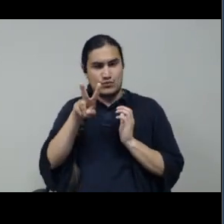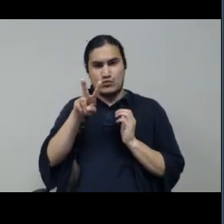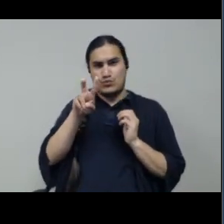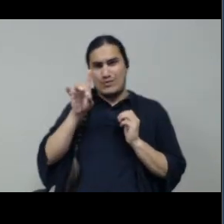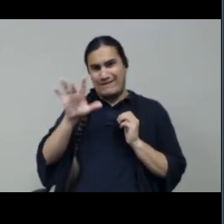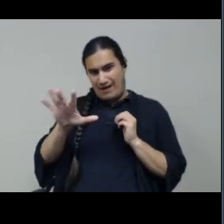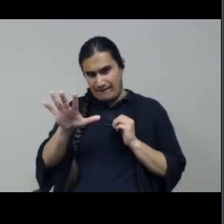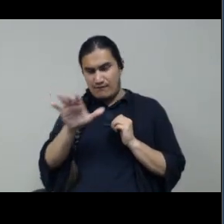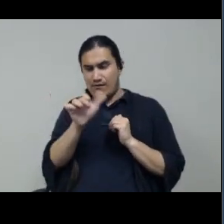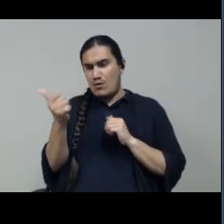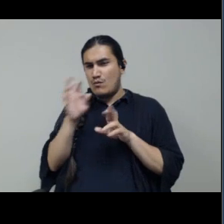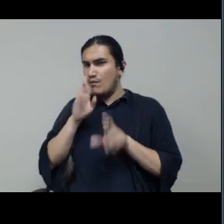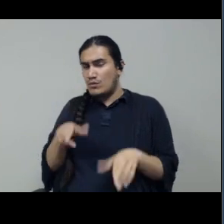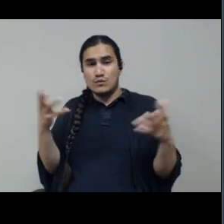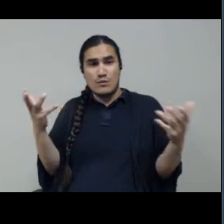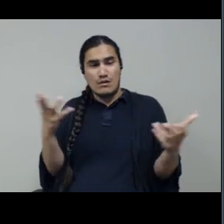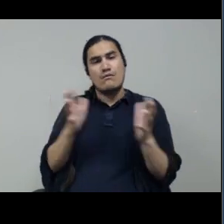report and others, is that